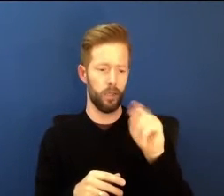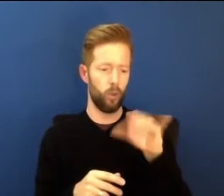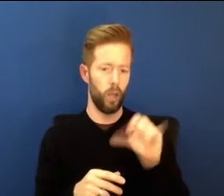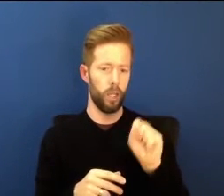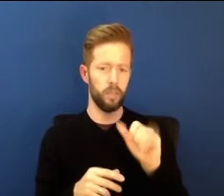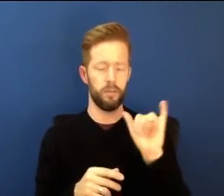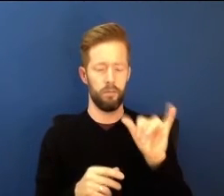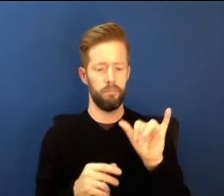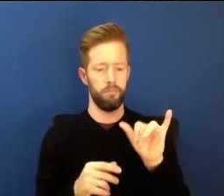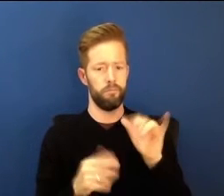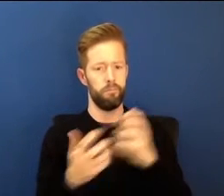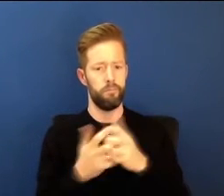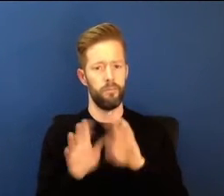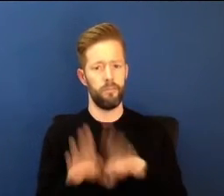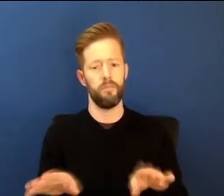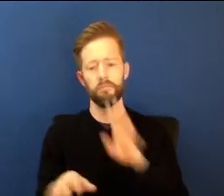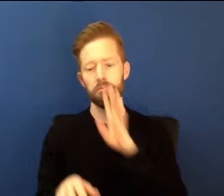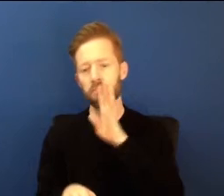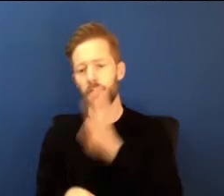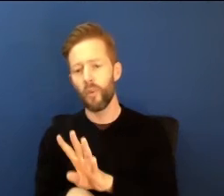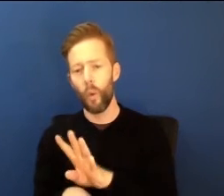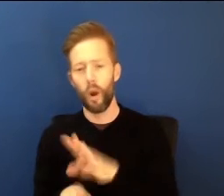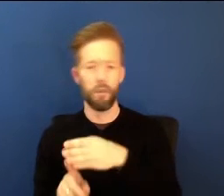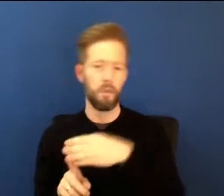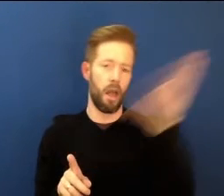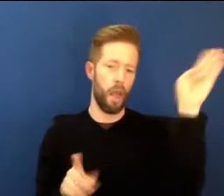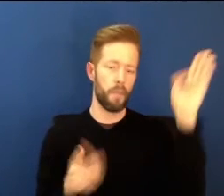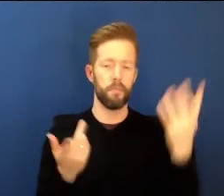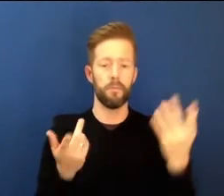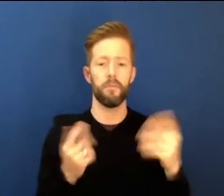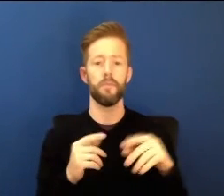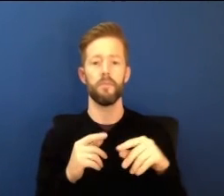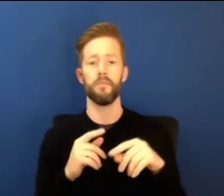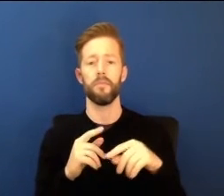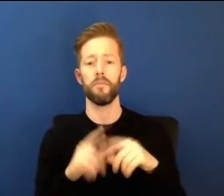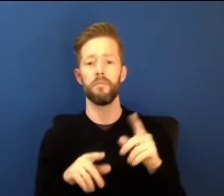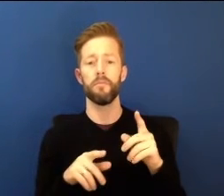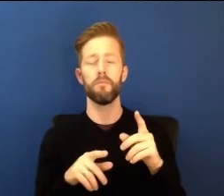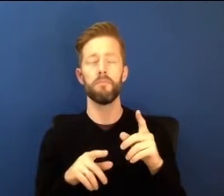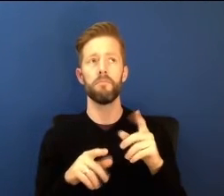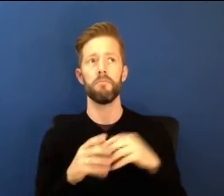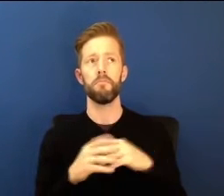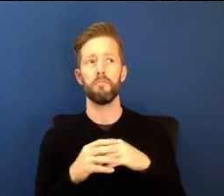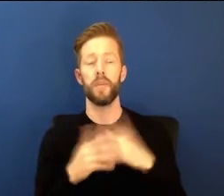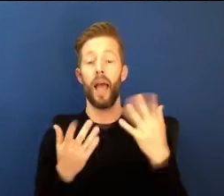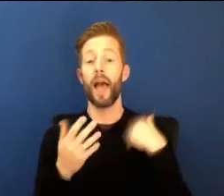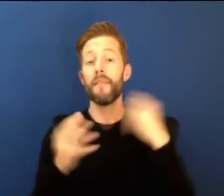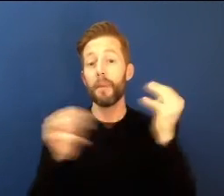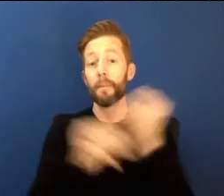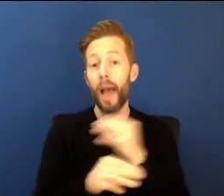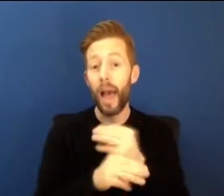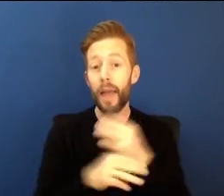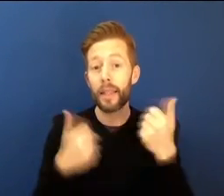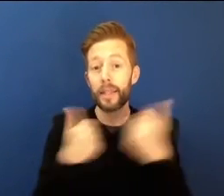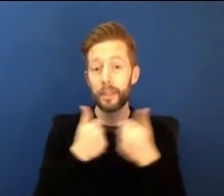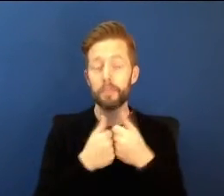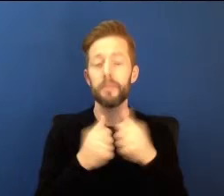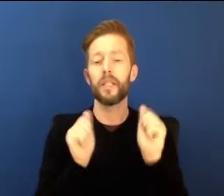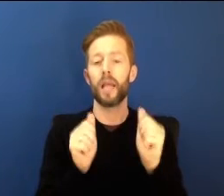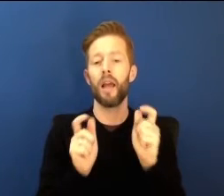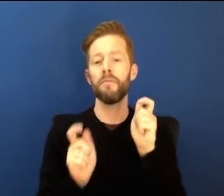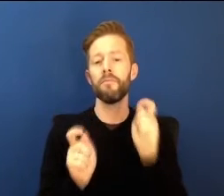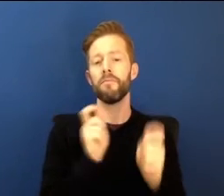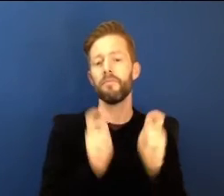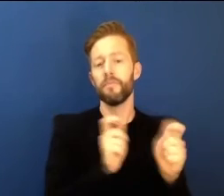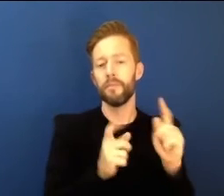coding toys that are geared for kids from, say, age 4 up. But even some of their other math games can